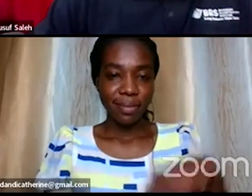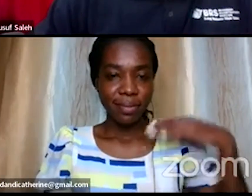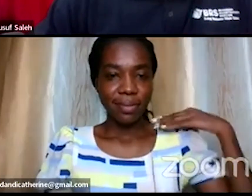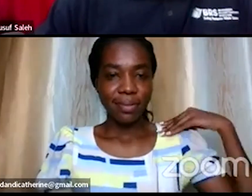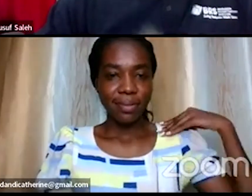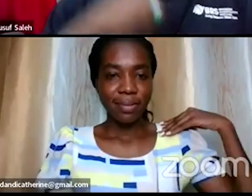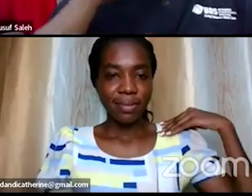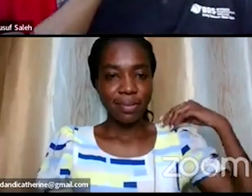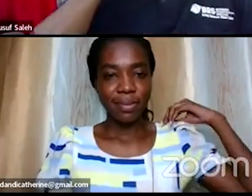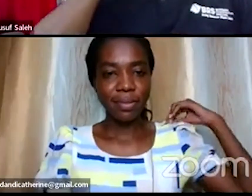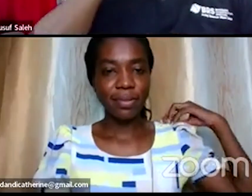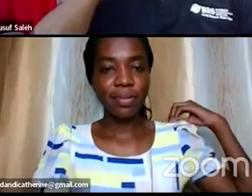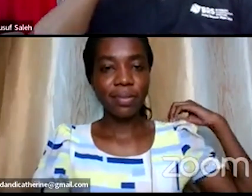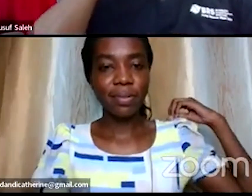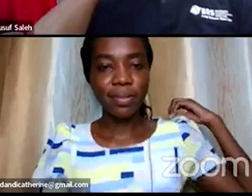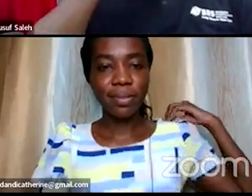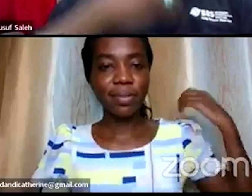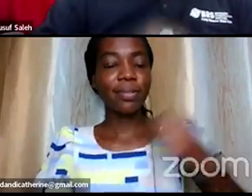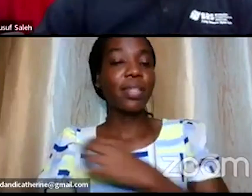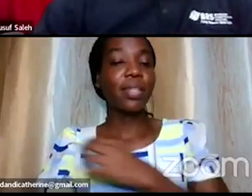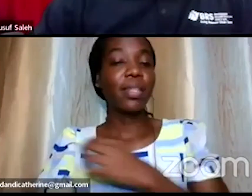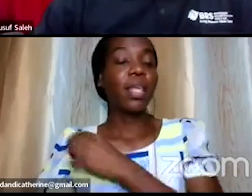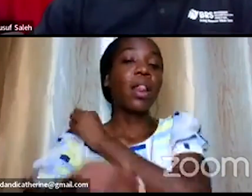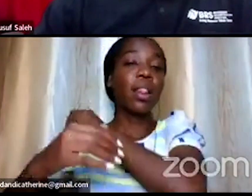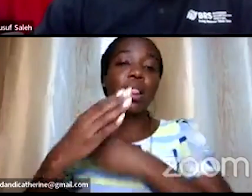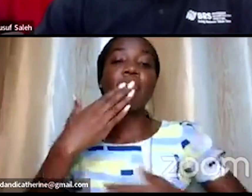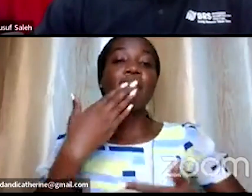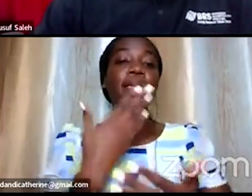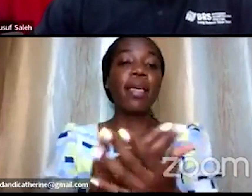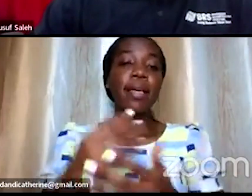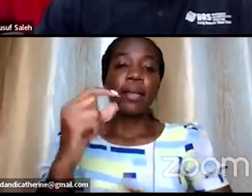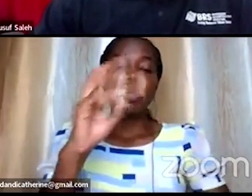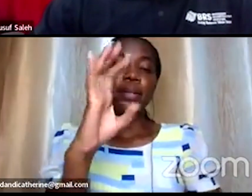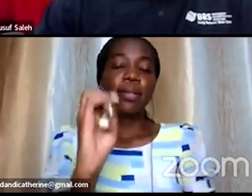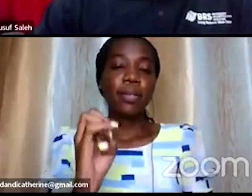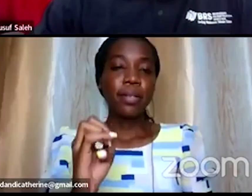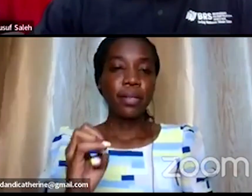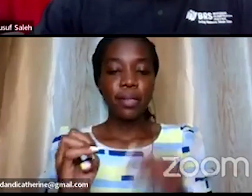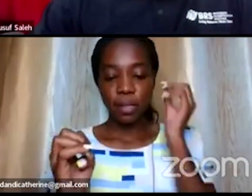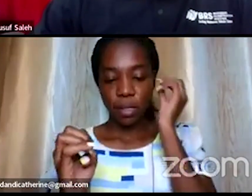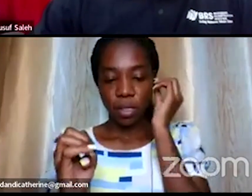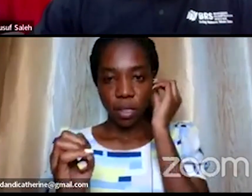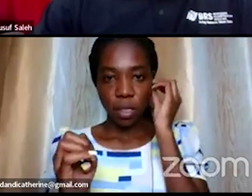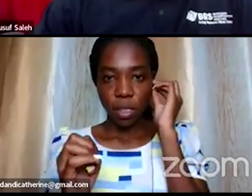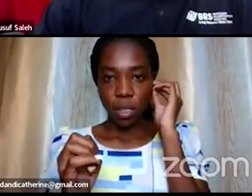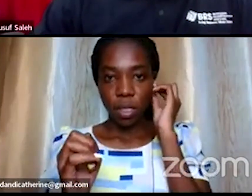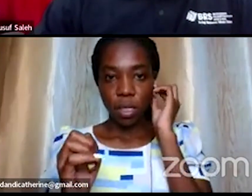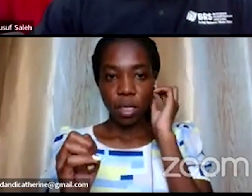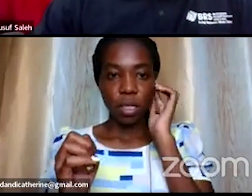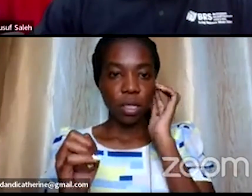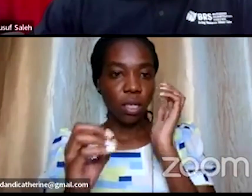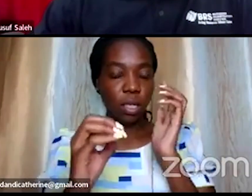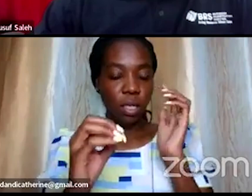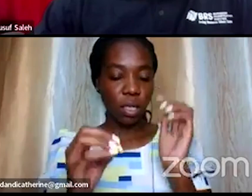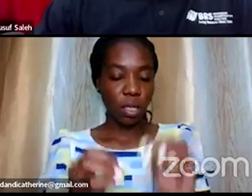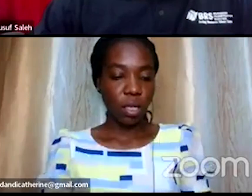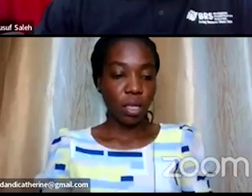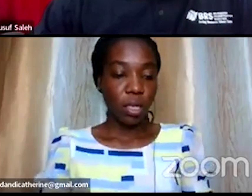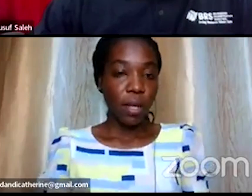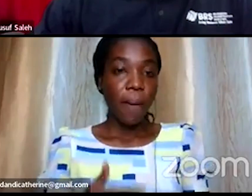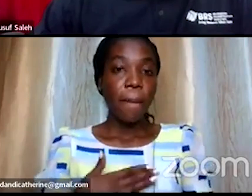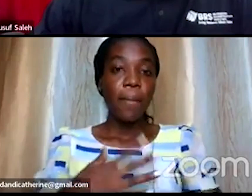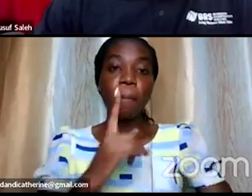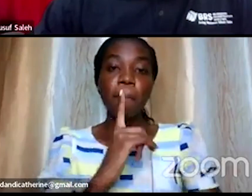Grace, we can't hear you. Okay, oh, yeah, thank you, Grace. It's Kenya. The percentage. Okay, I was saying